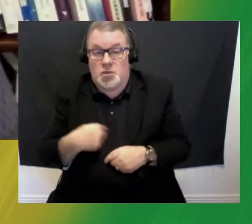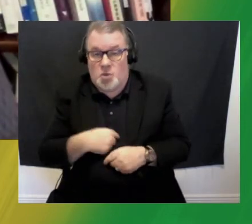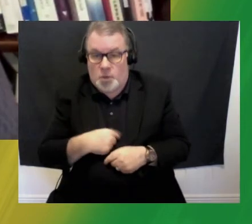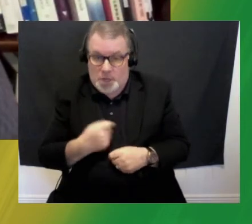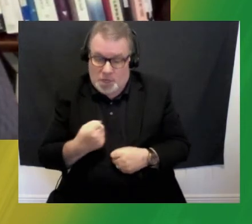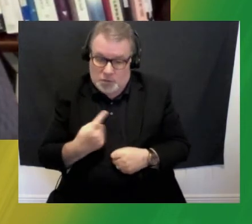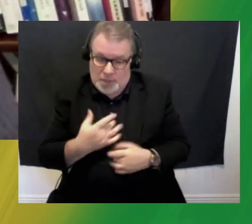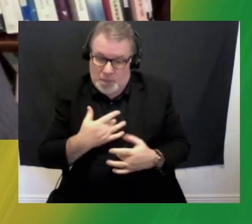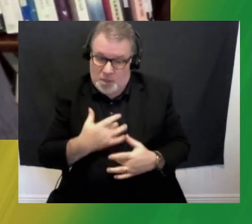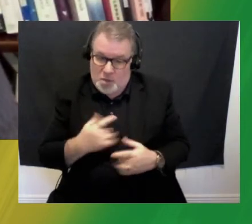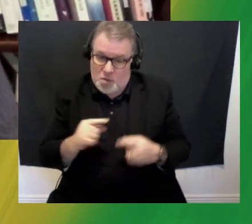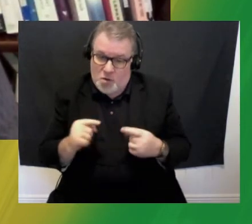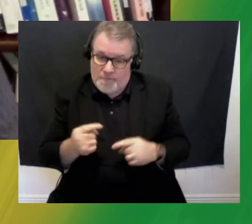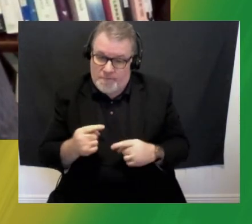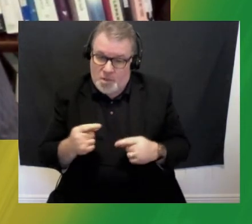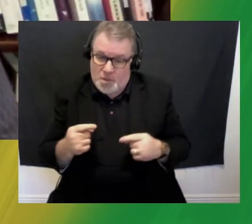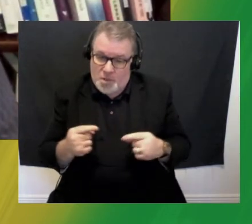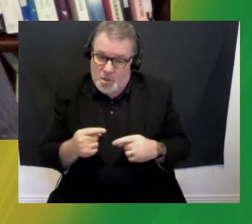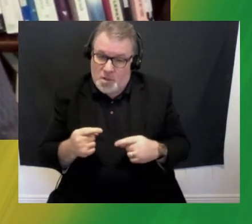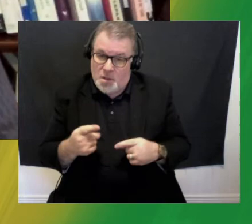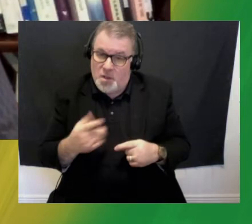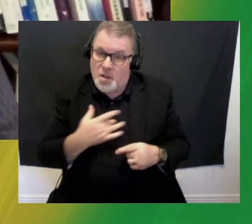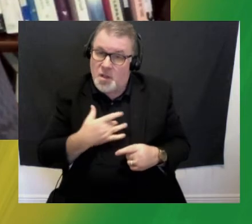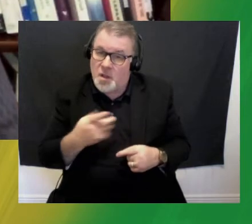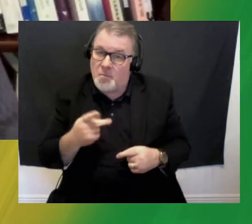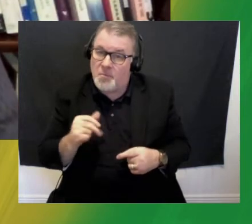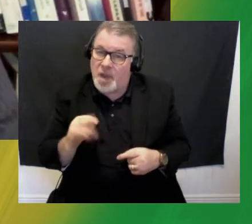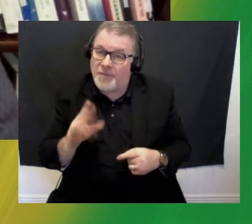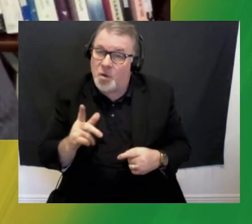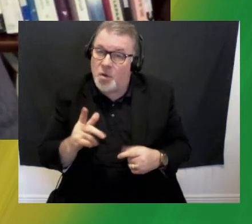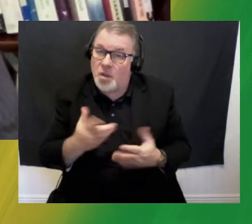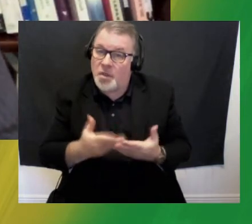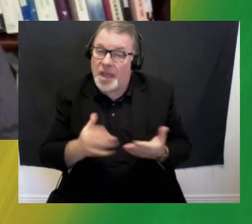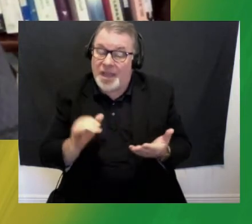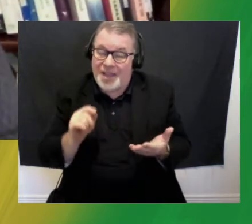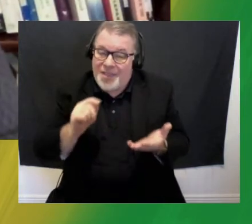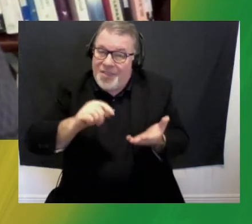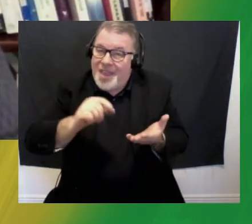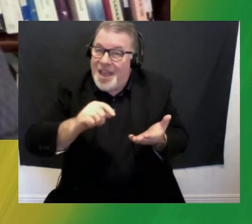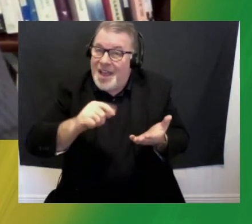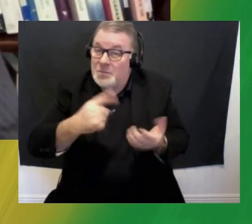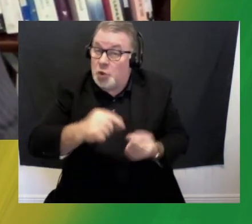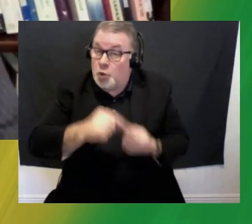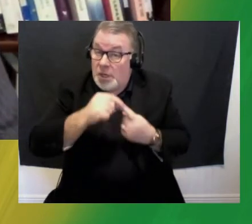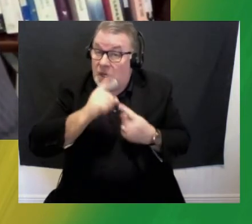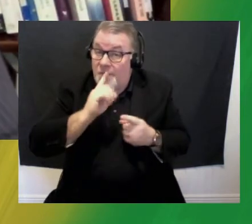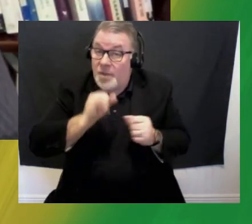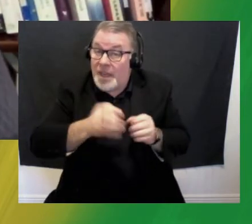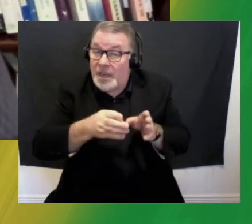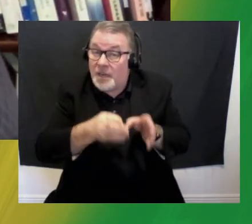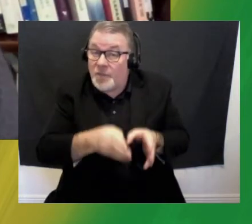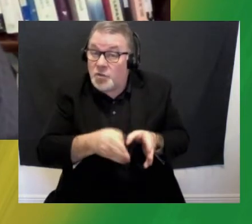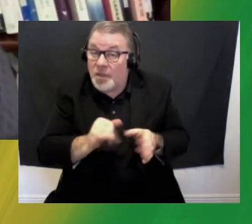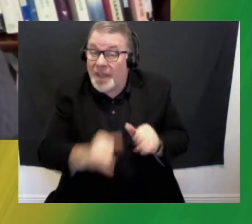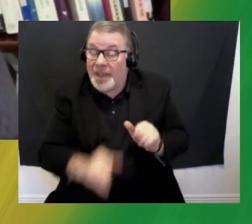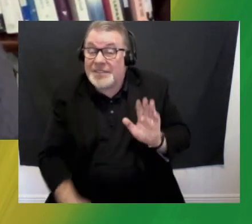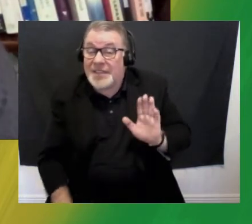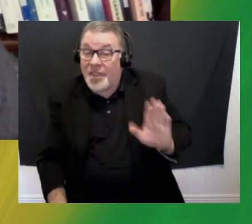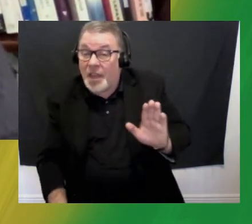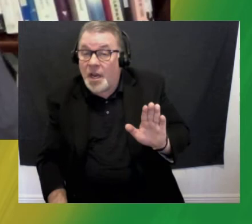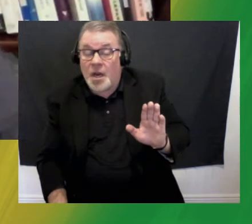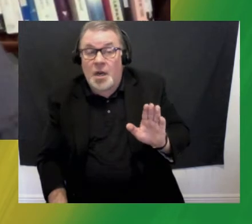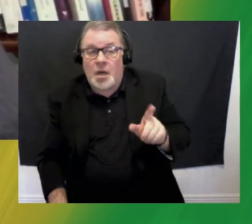hurtful, painful thing as being something that's just unique to that individual, they're just flawed